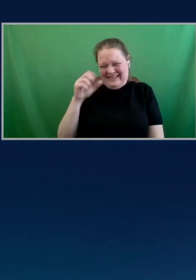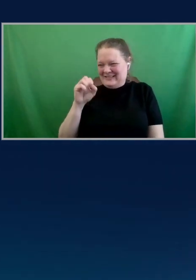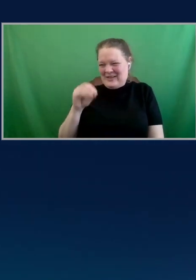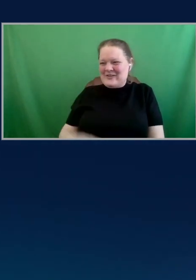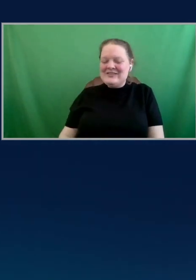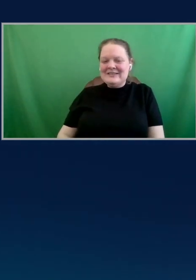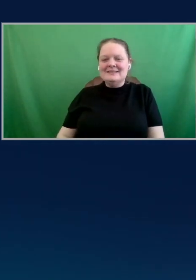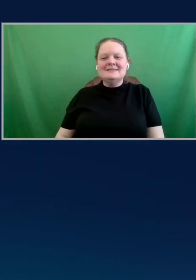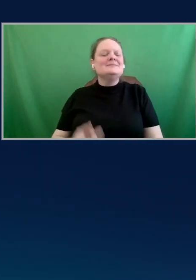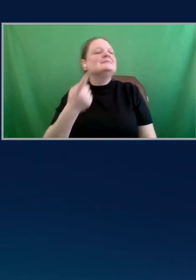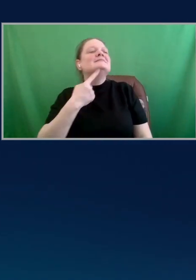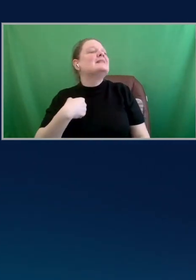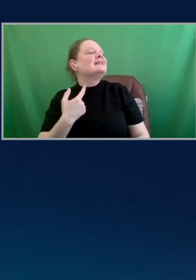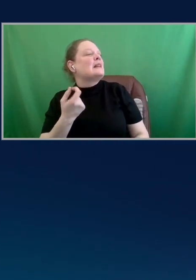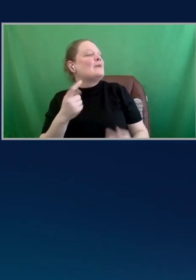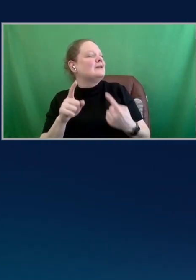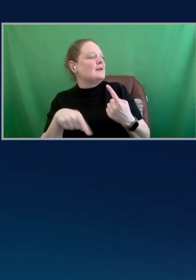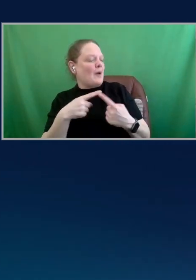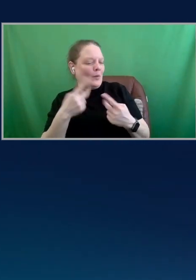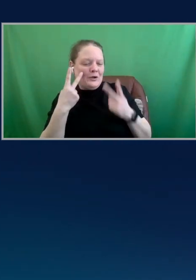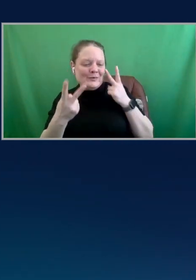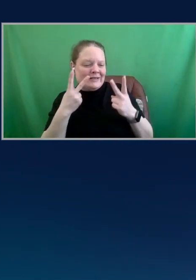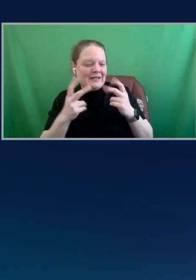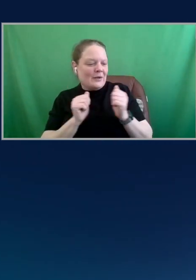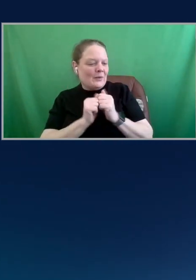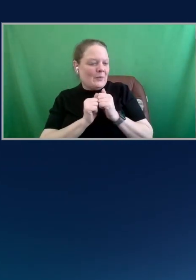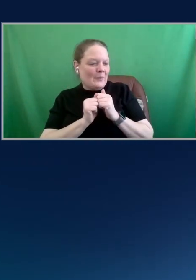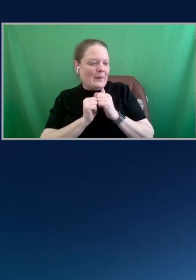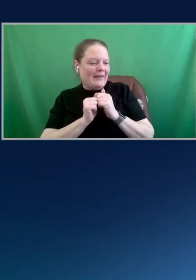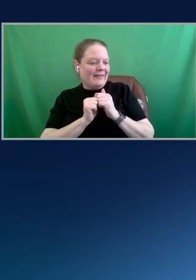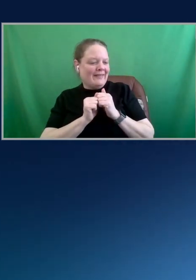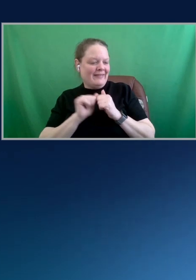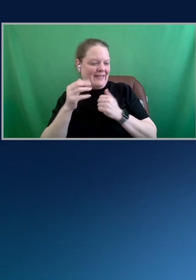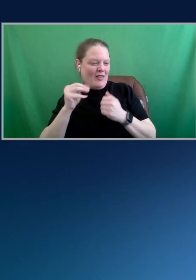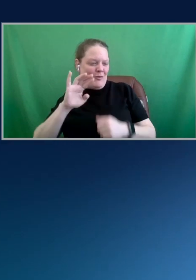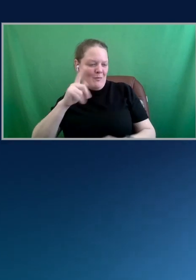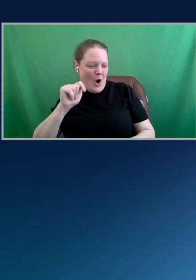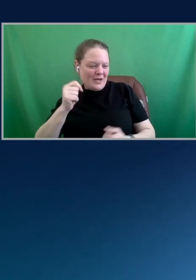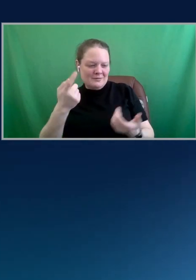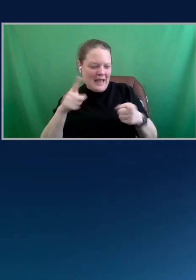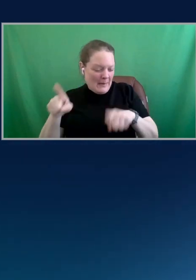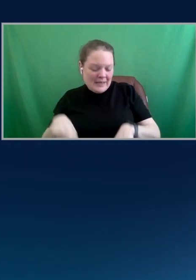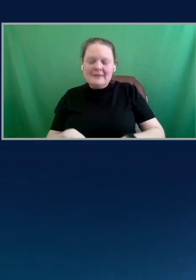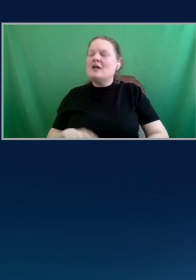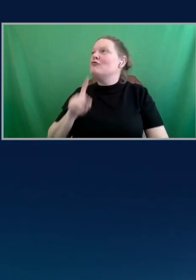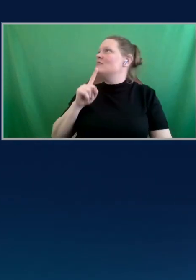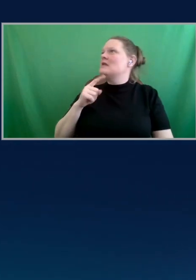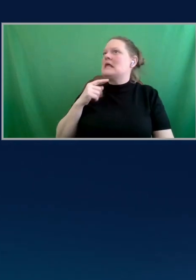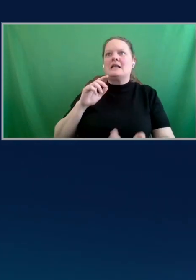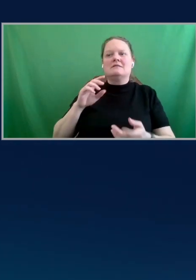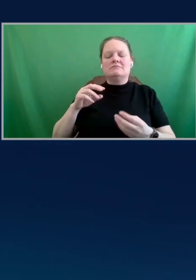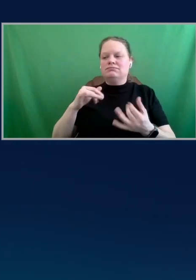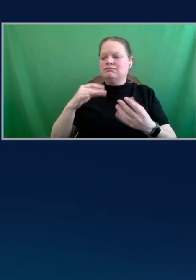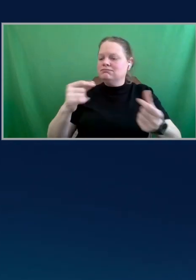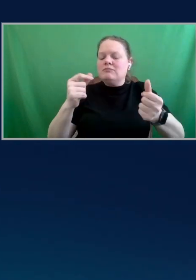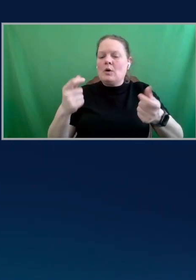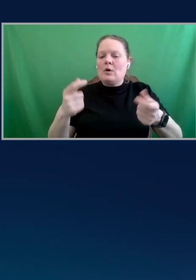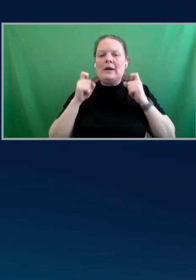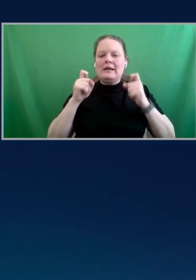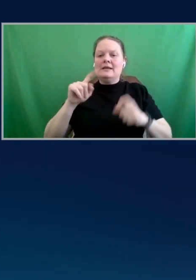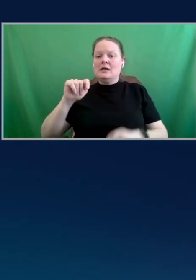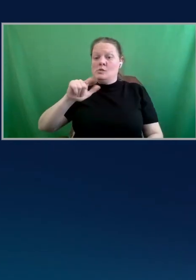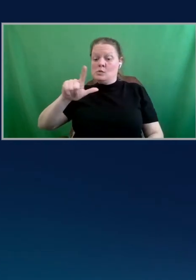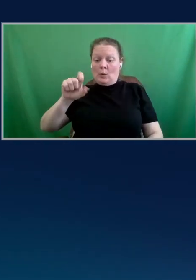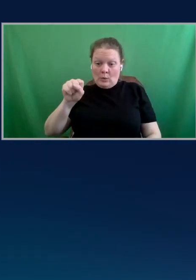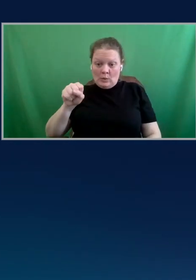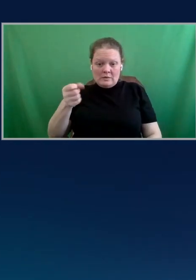tell us a little bit about what you're seeing in the dev tool market then. I just think it's really moving quickly. So the tools that were